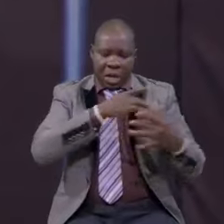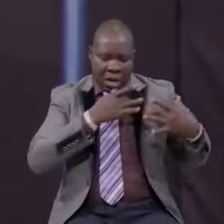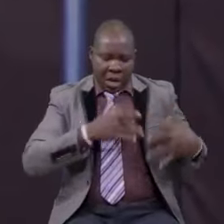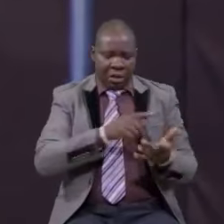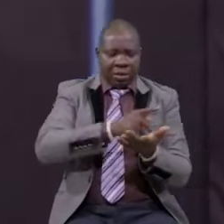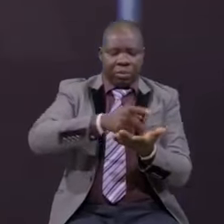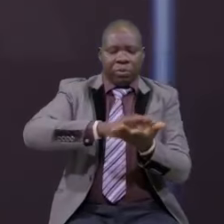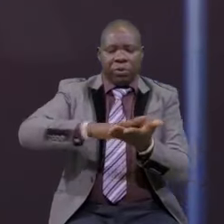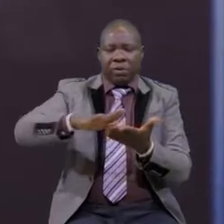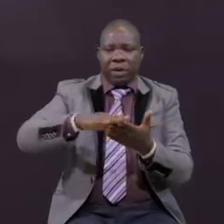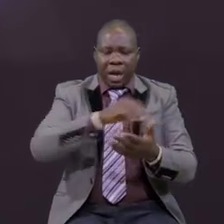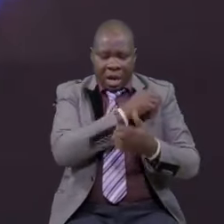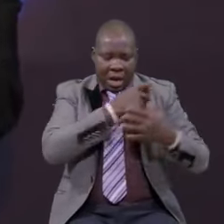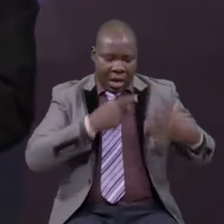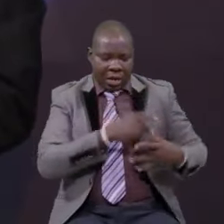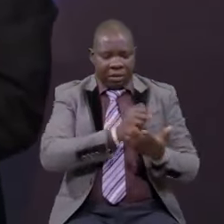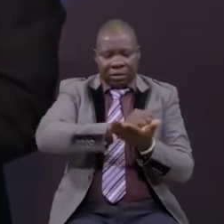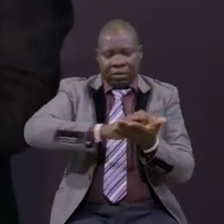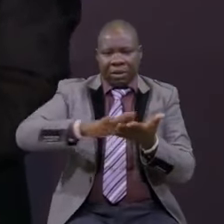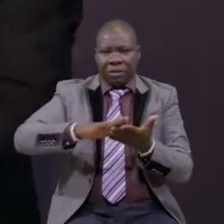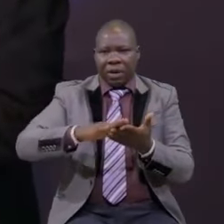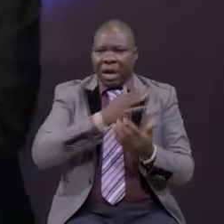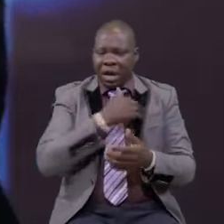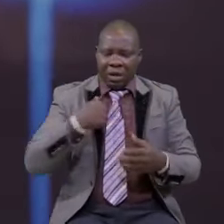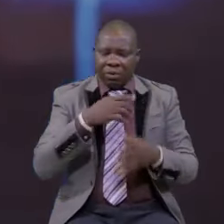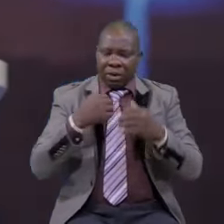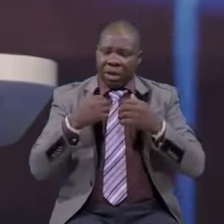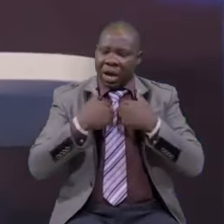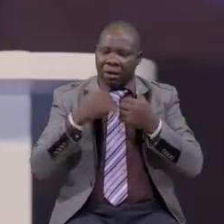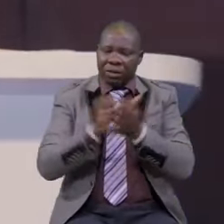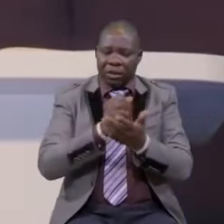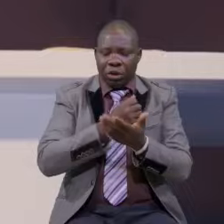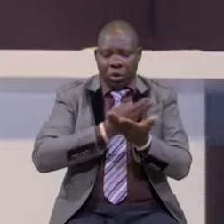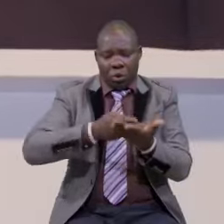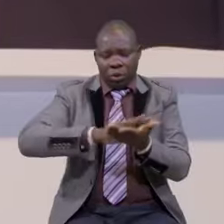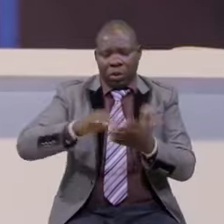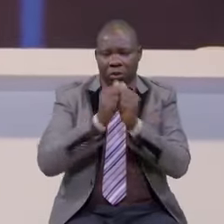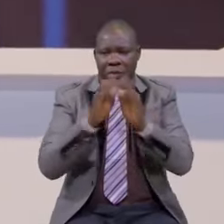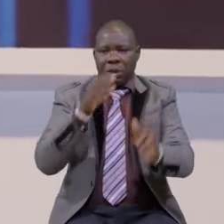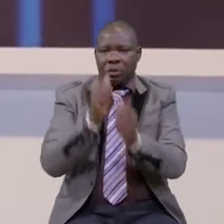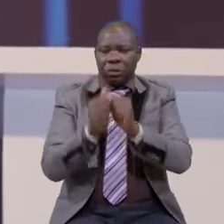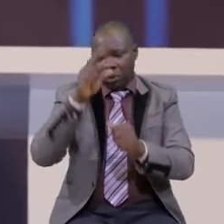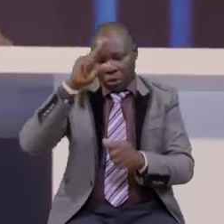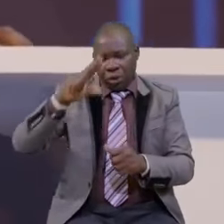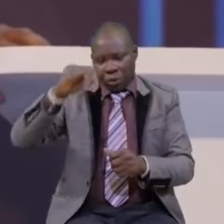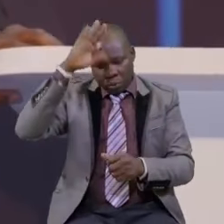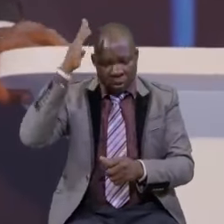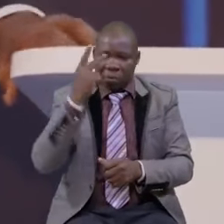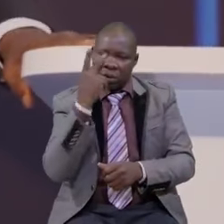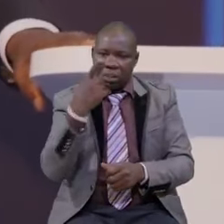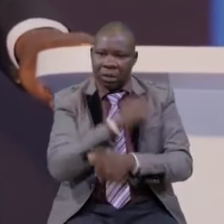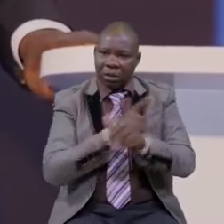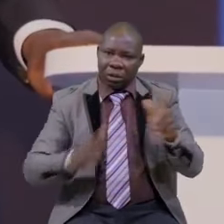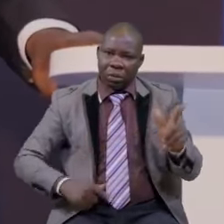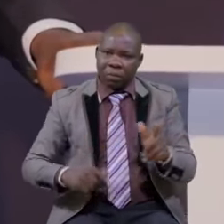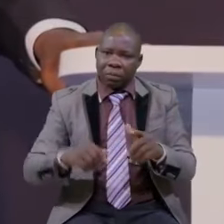is sanctified, and we have that holiness without which no man shall see the Lord. Anointing